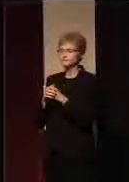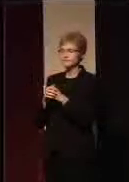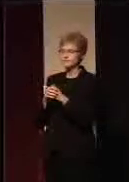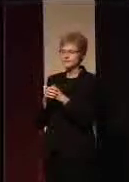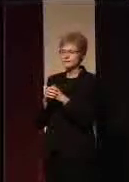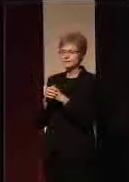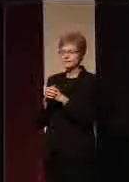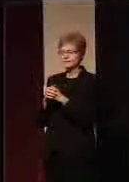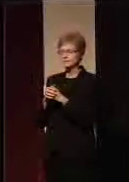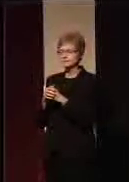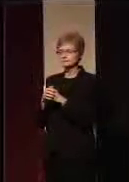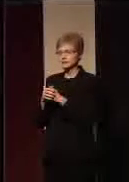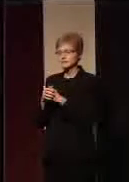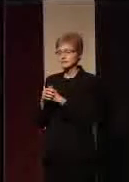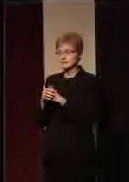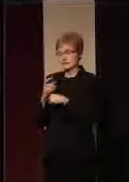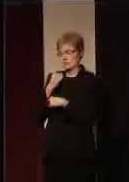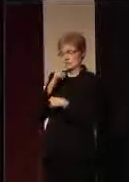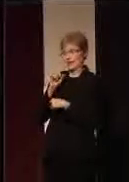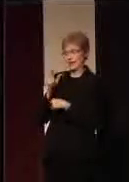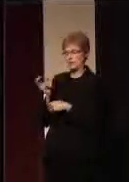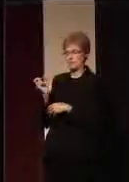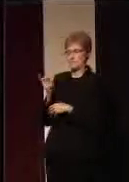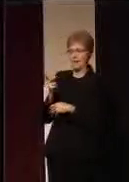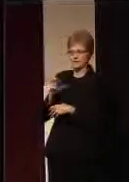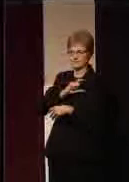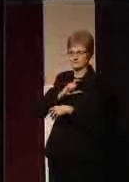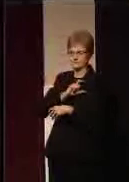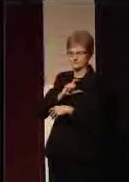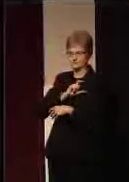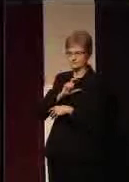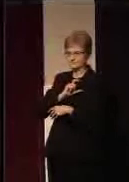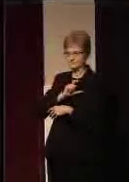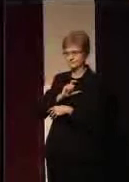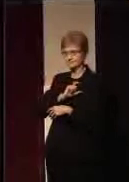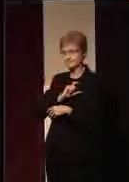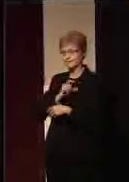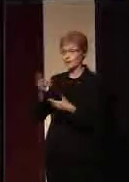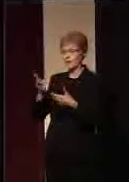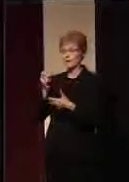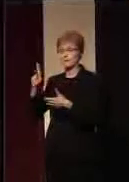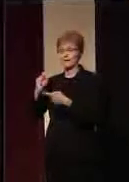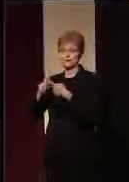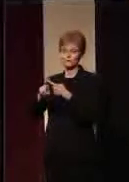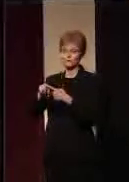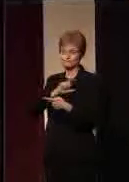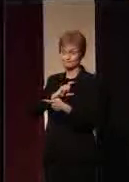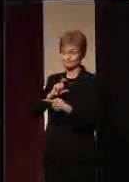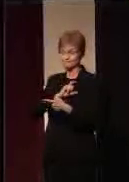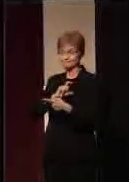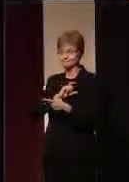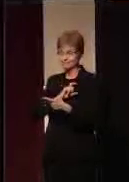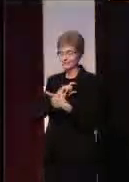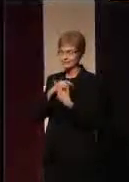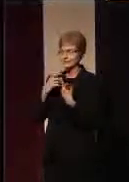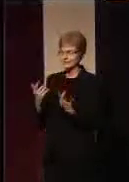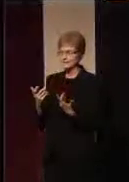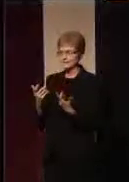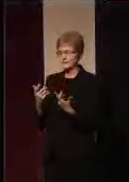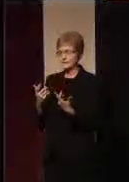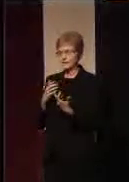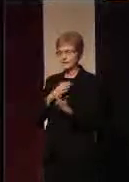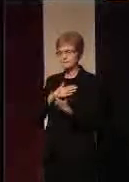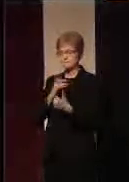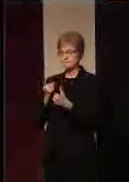into police work back in April. And I just want to share with you my welcome back to law enforcement, other than this, what's going on in Ferguson. My